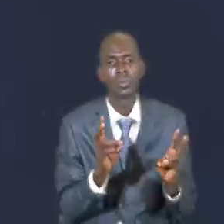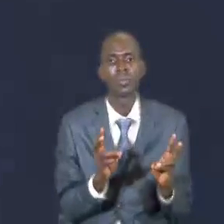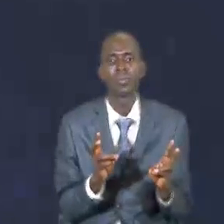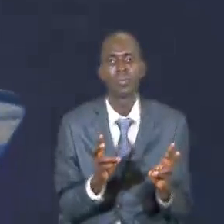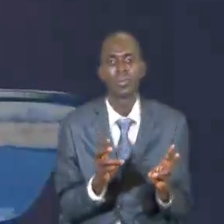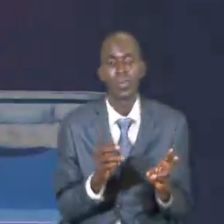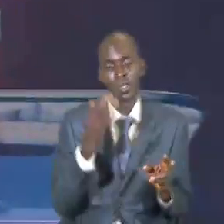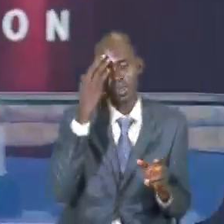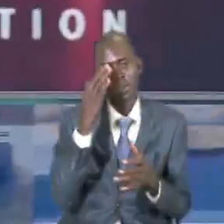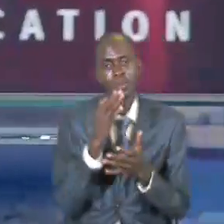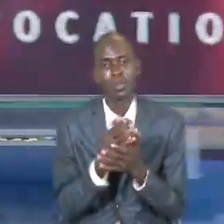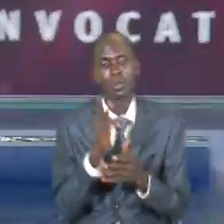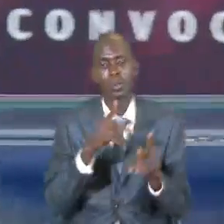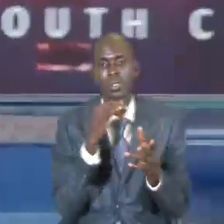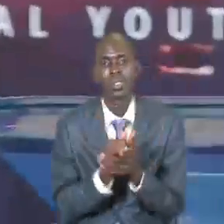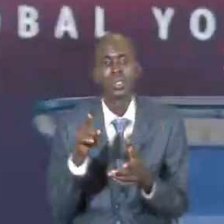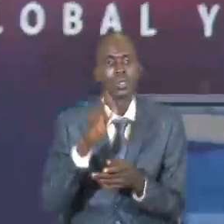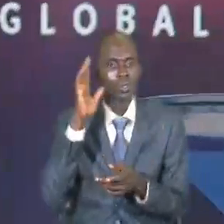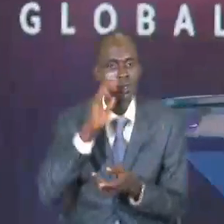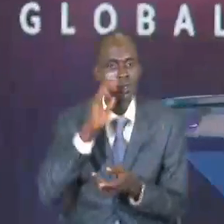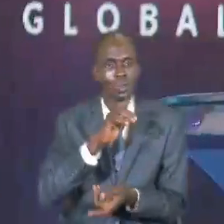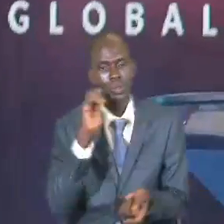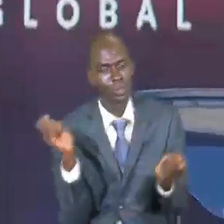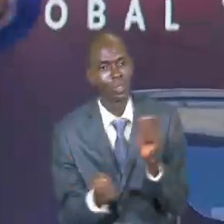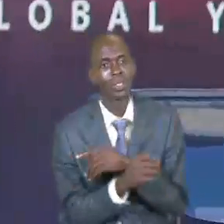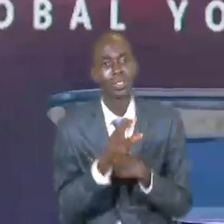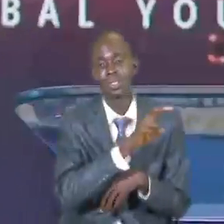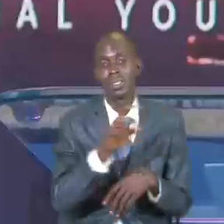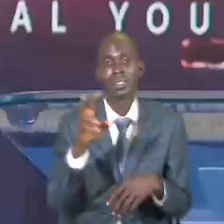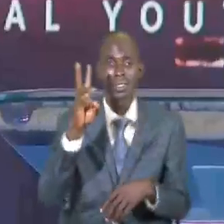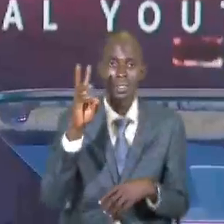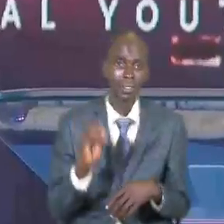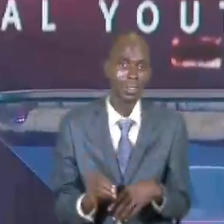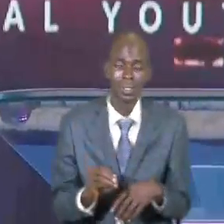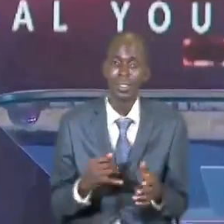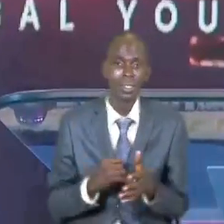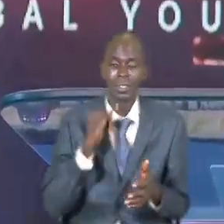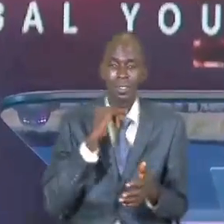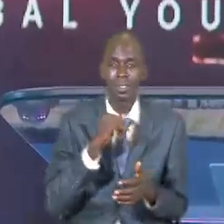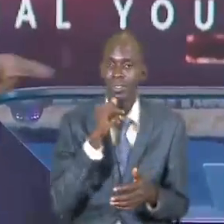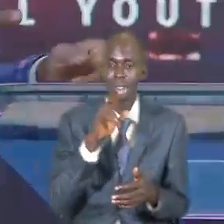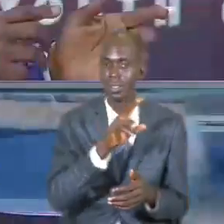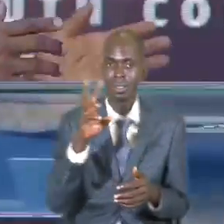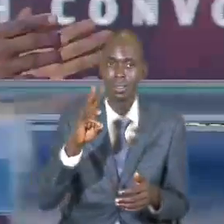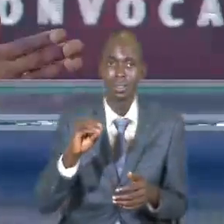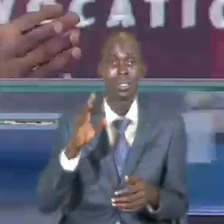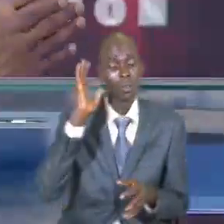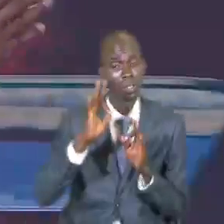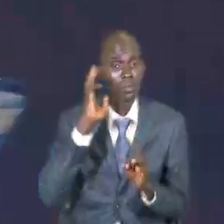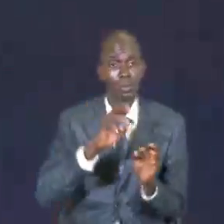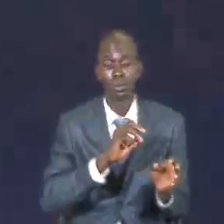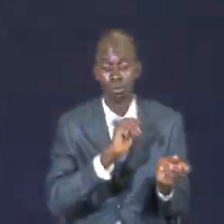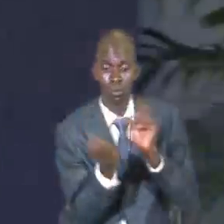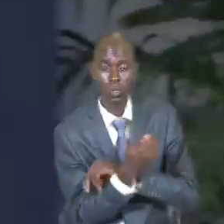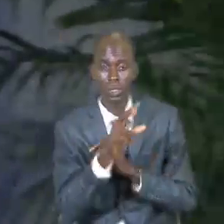turn 360 degrees. No, if you turn 360 degrees, you'll be facing the same place you were facing before. But when you are